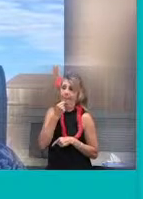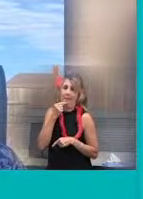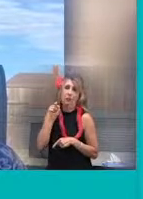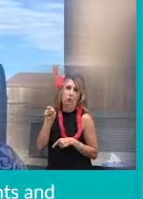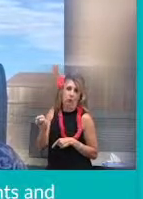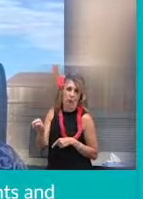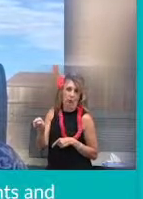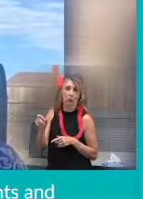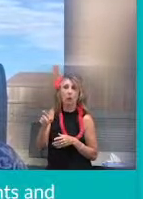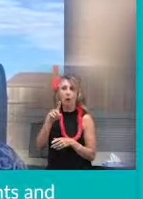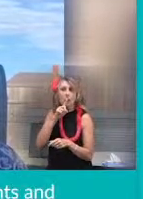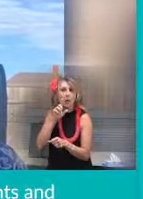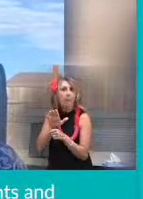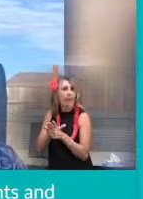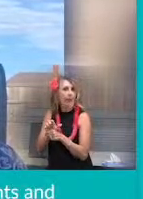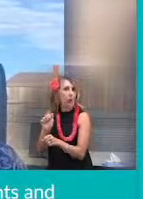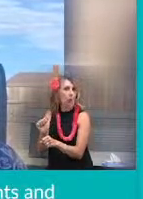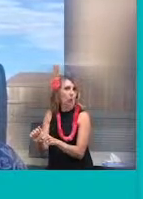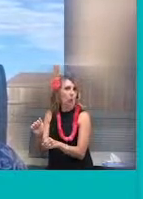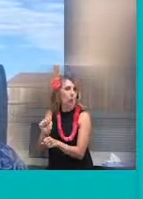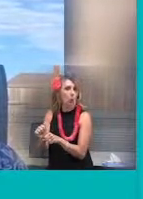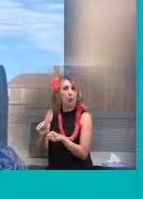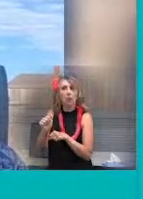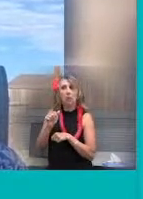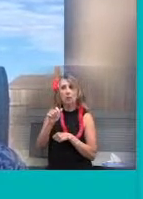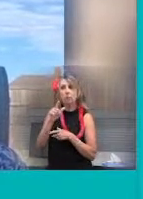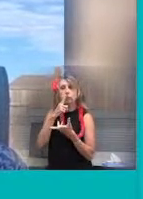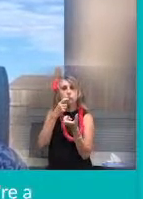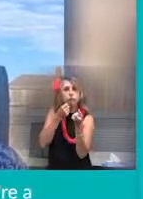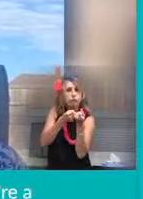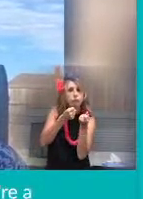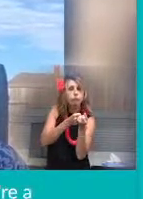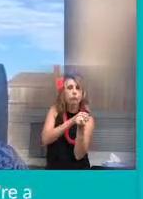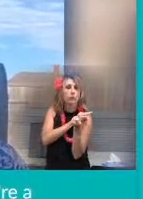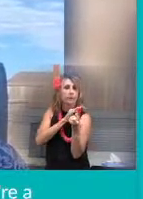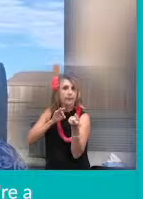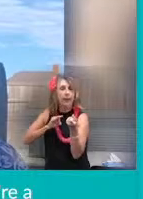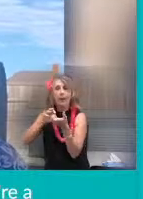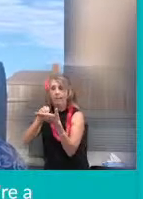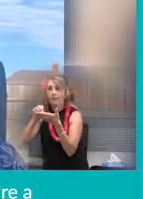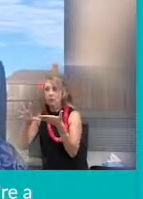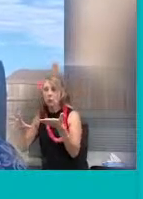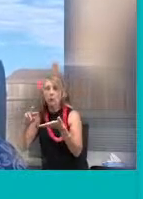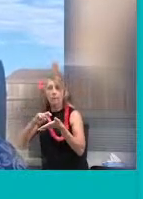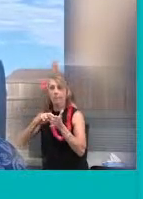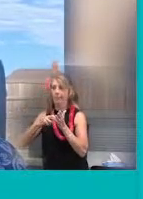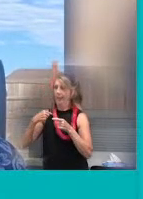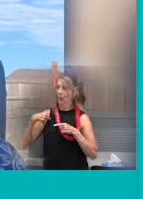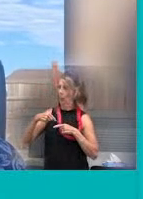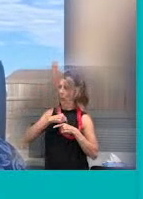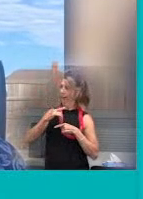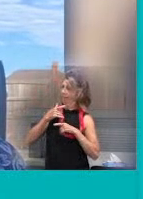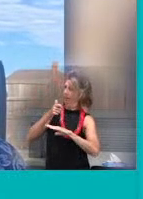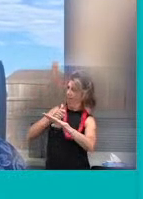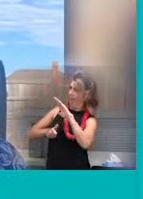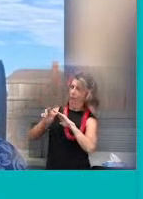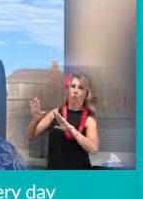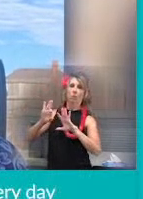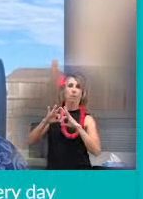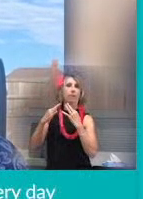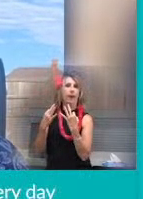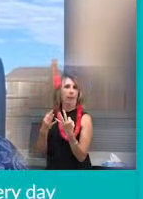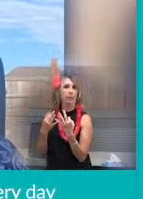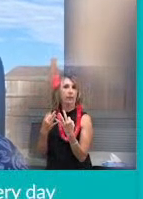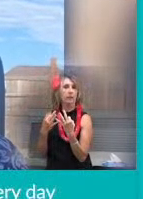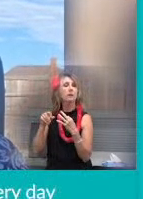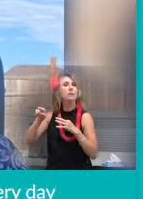unnoticed. Diane's dedication to the students and staff she supports truly makes us all feel like we're a part of her family.